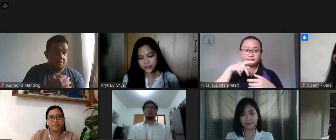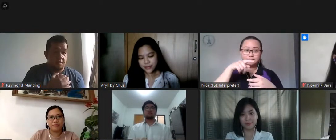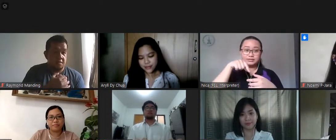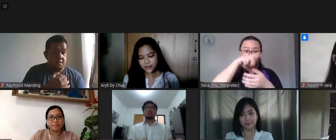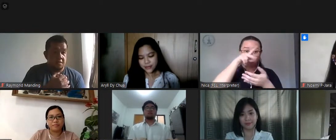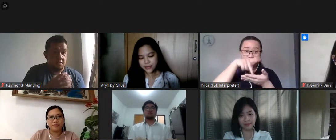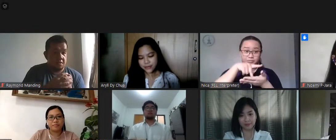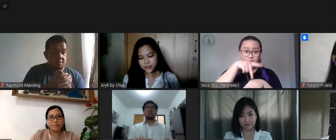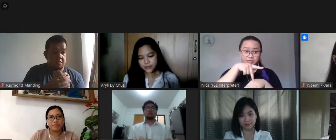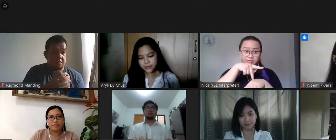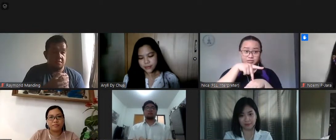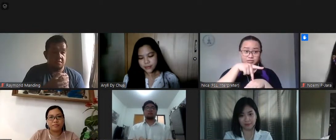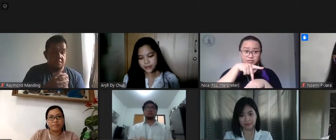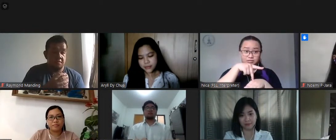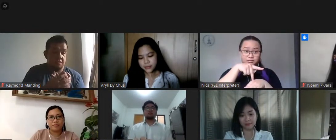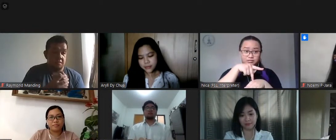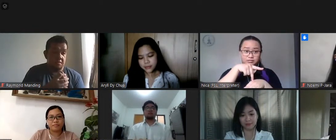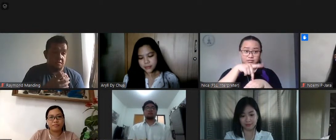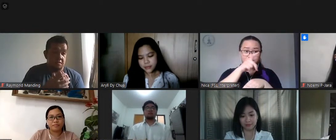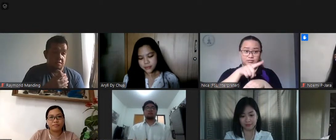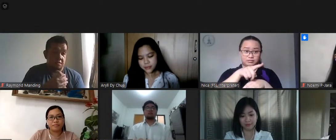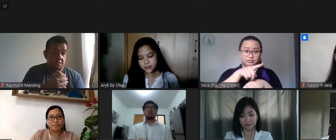community?